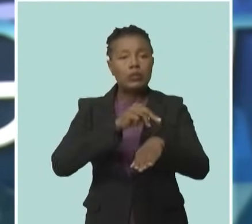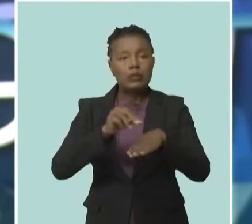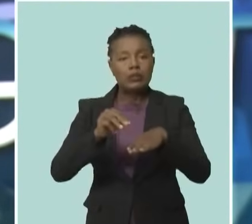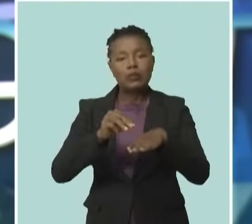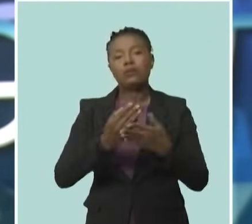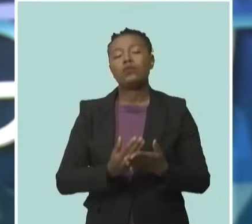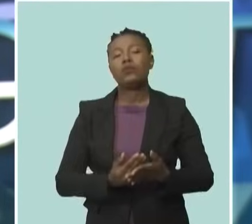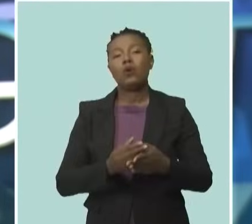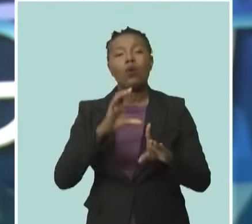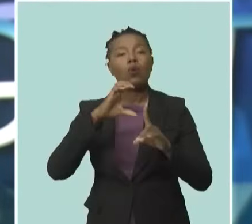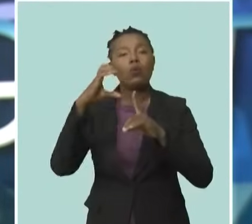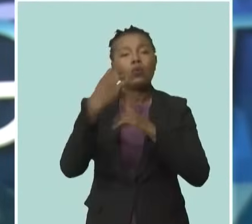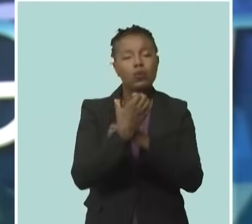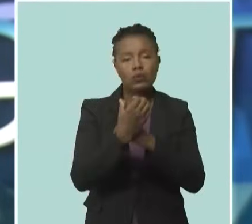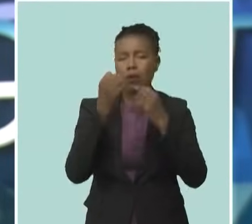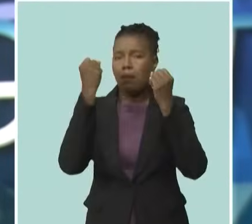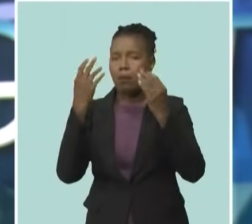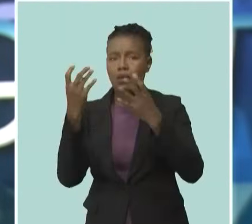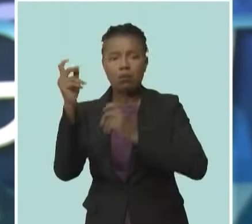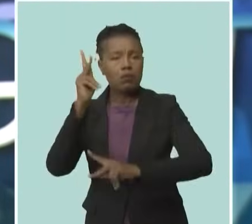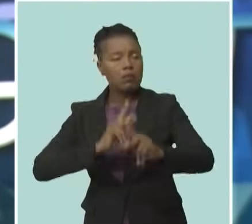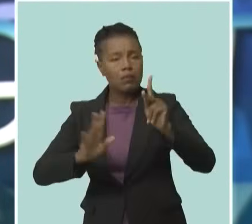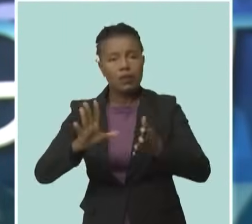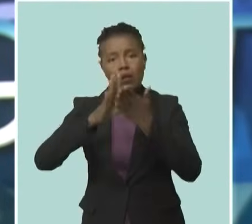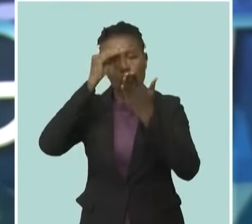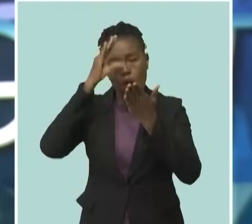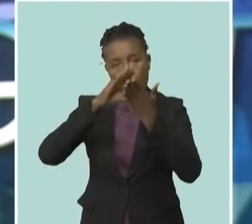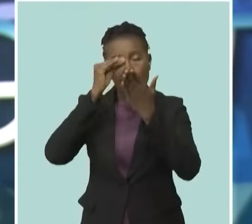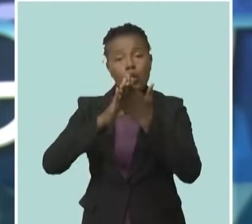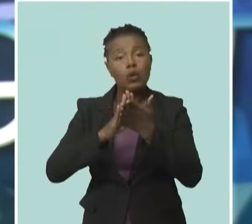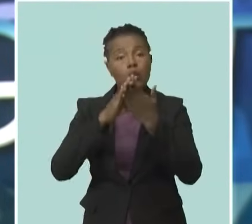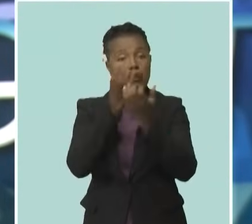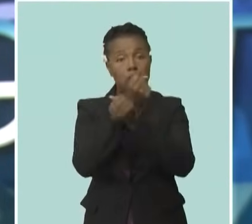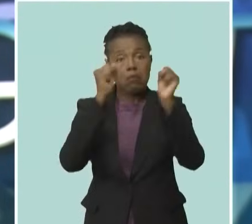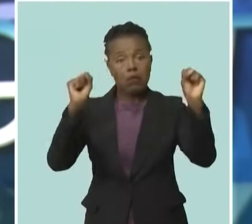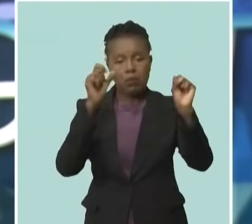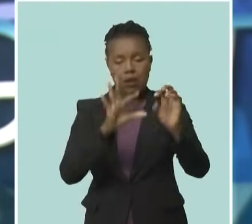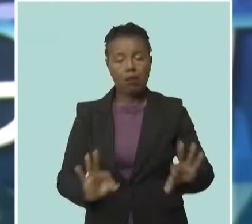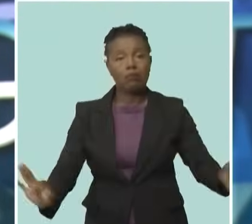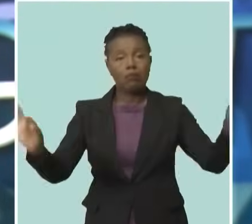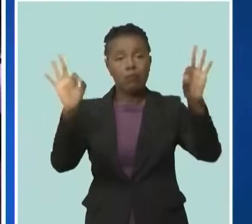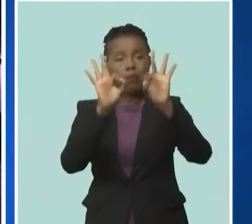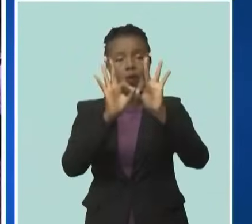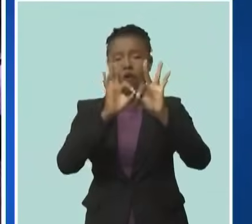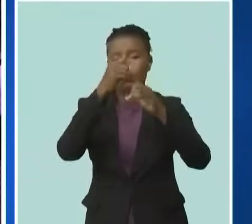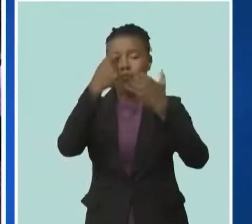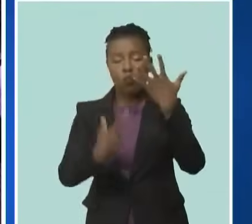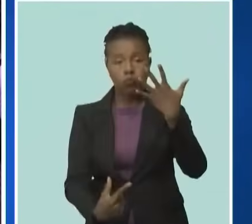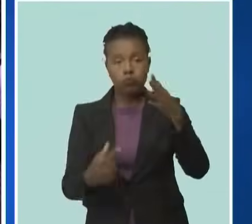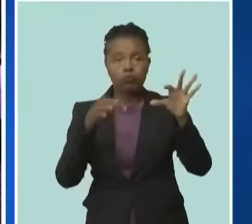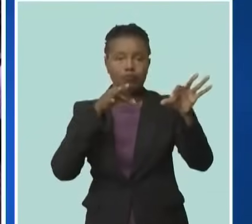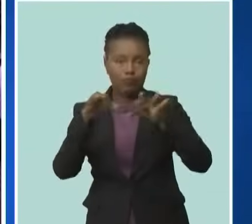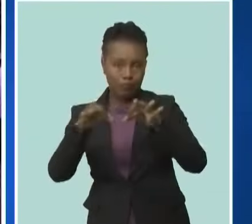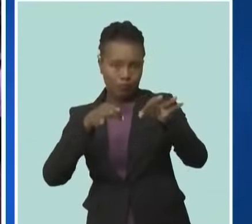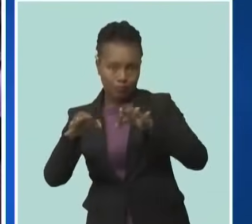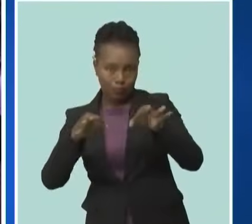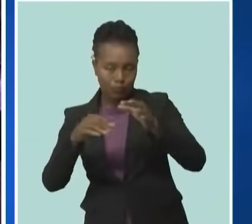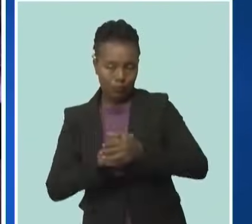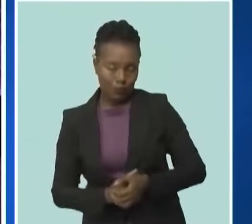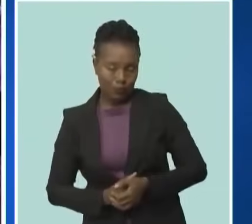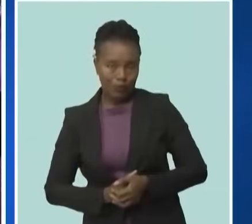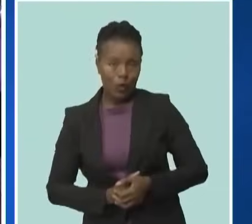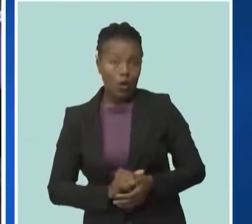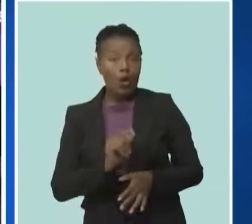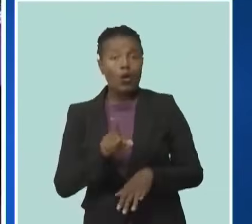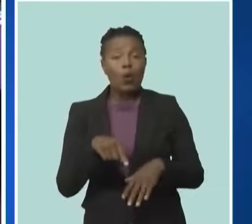for Barbadians to learn regarding the importance of the season of emancipation. It wouldn't just be entertainment